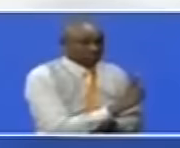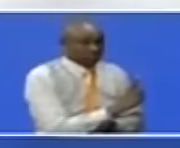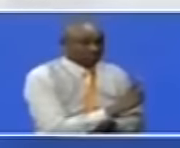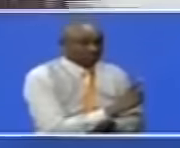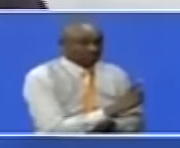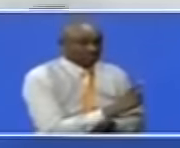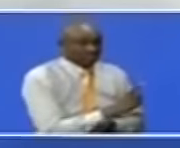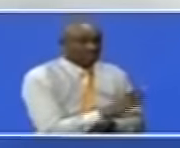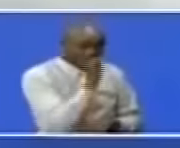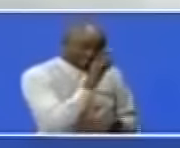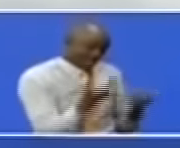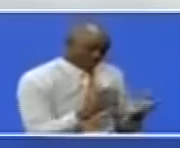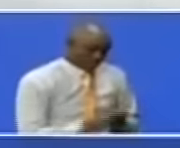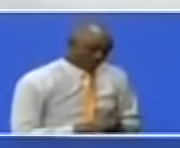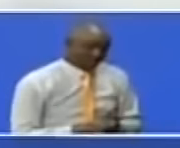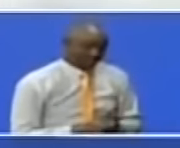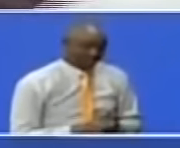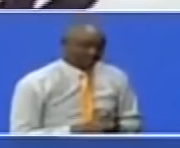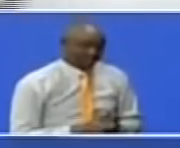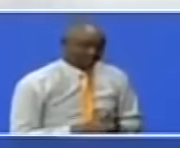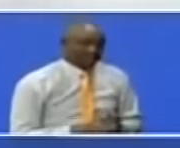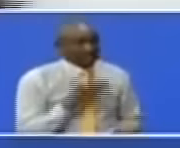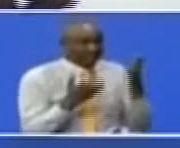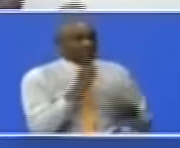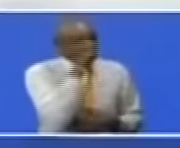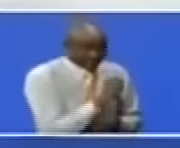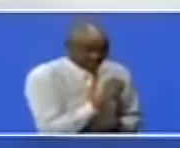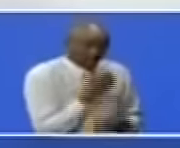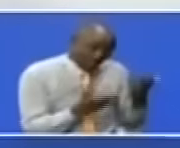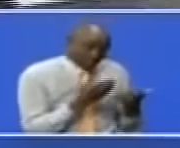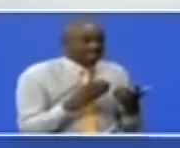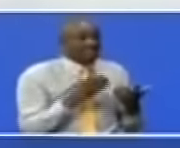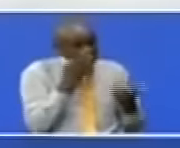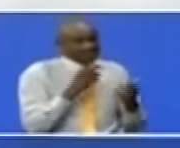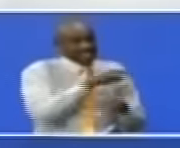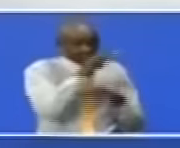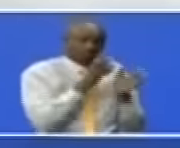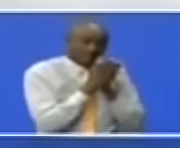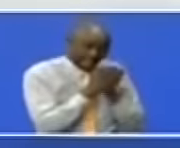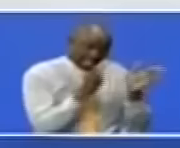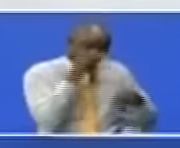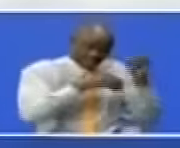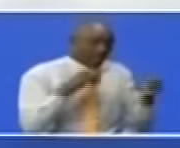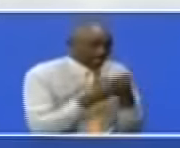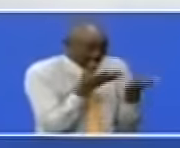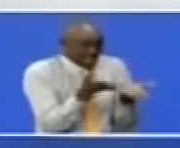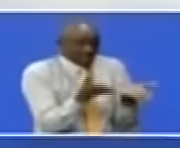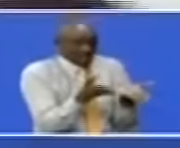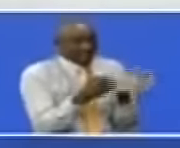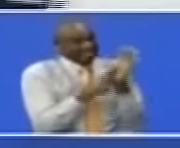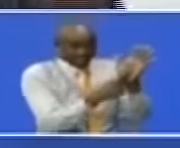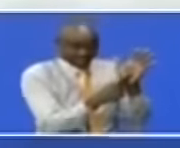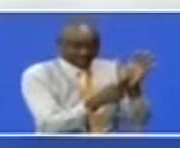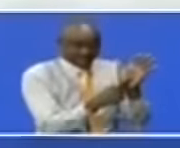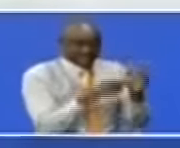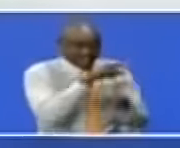Do they care about these issues? Look at it this way. Assuming you are doing a national elections here, and Tom is here, who is a statistician